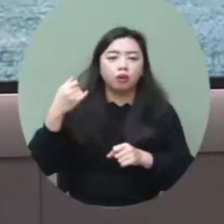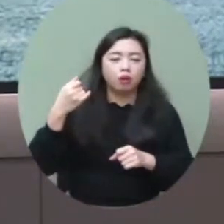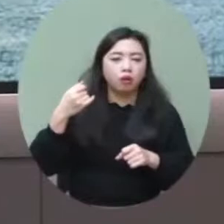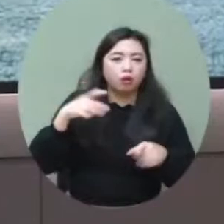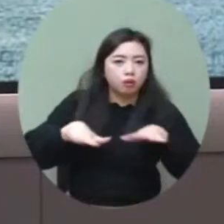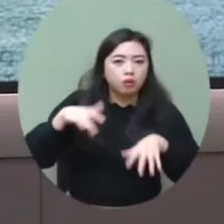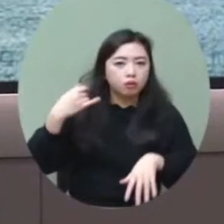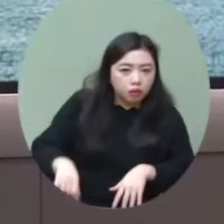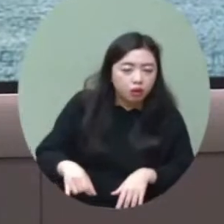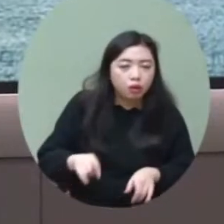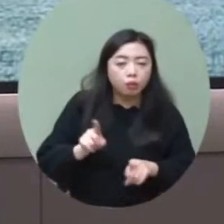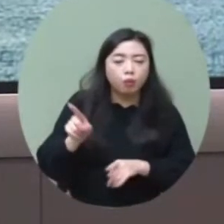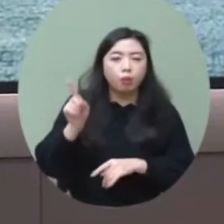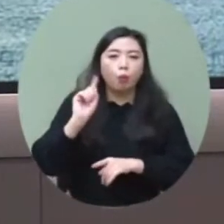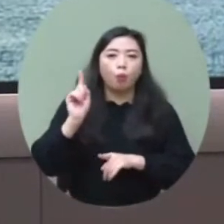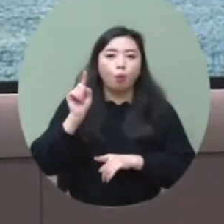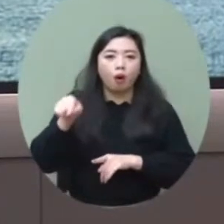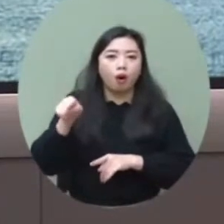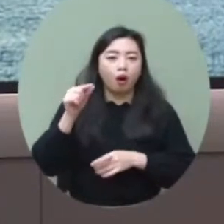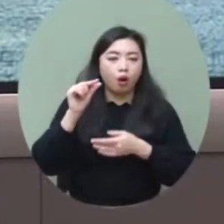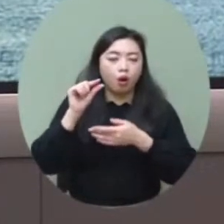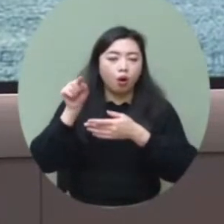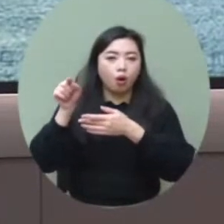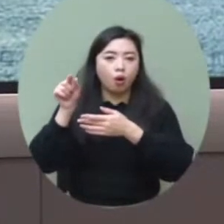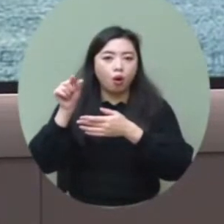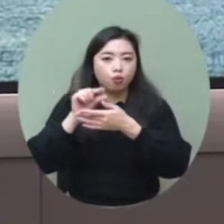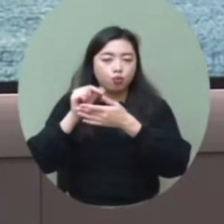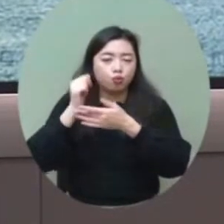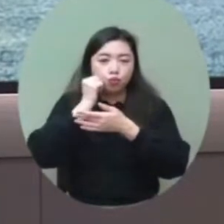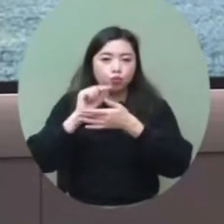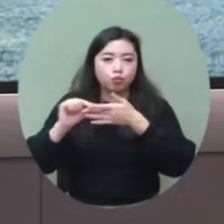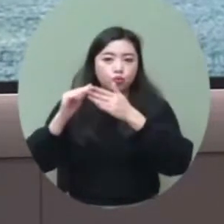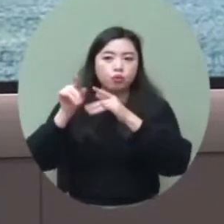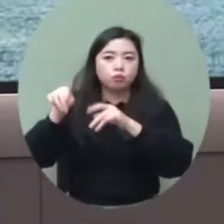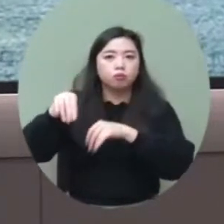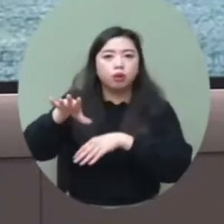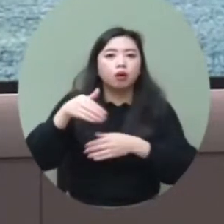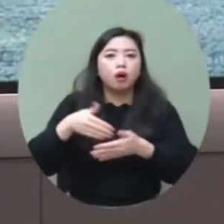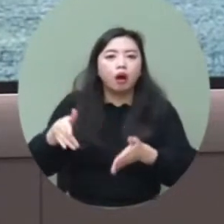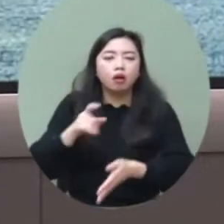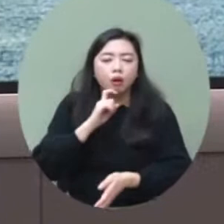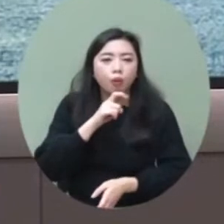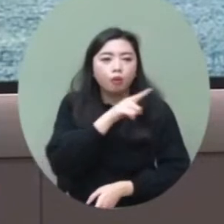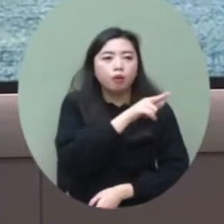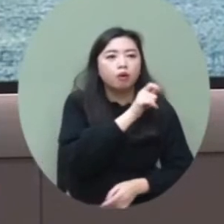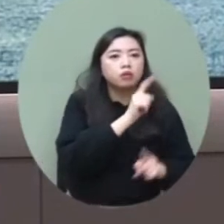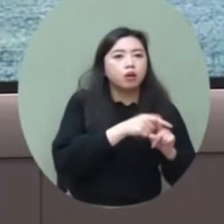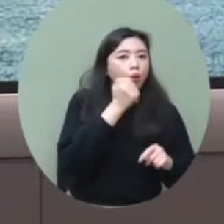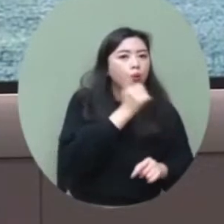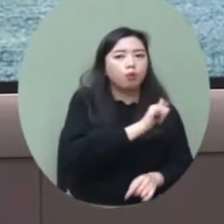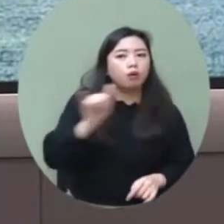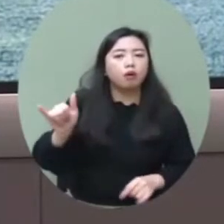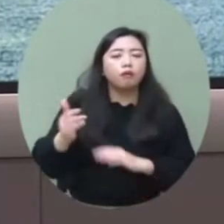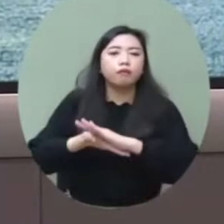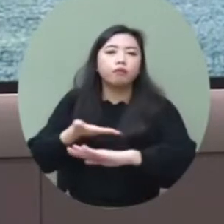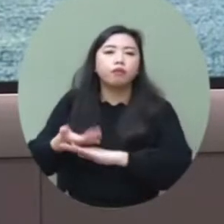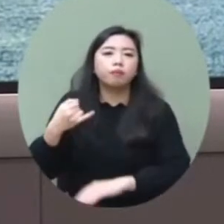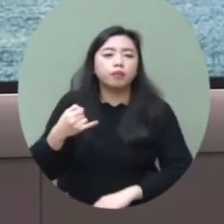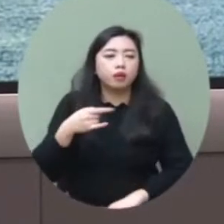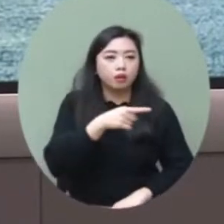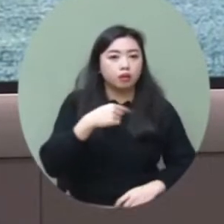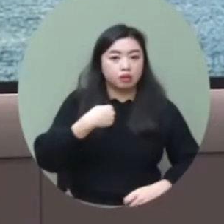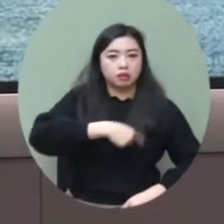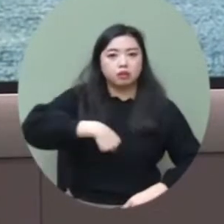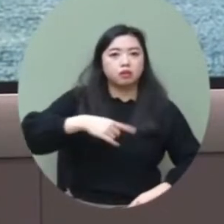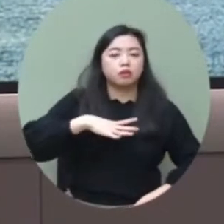such as residential care homes. Certain elderly care homes did not have enough staff, or some of the staff